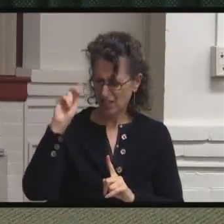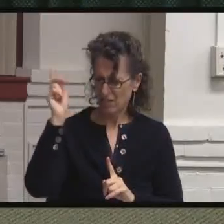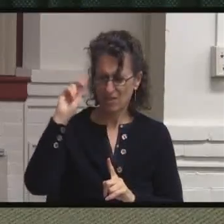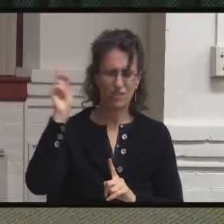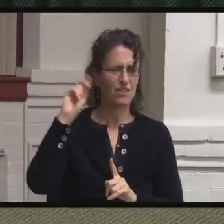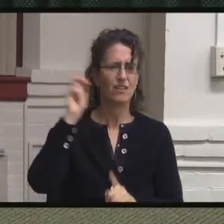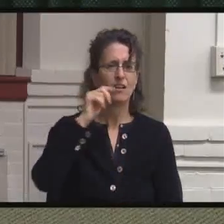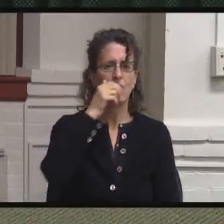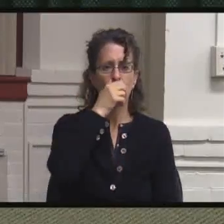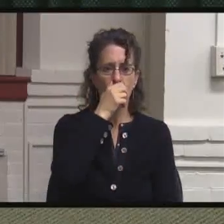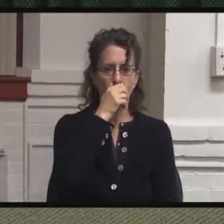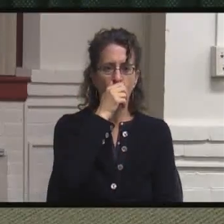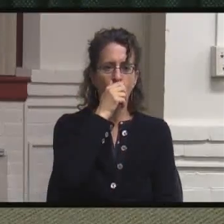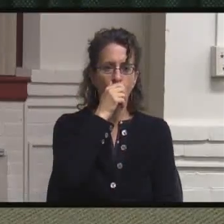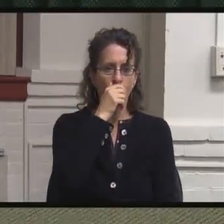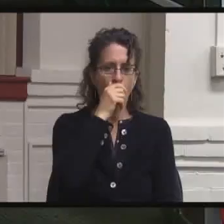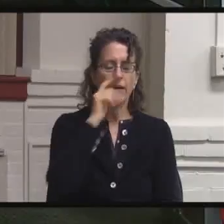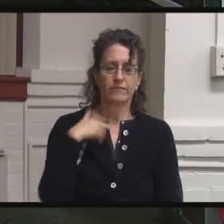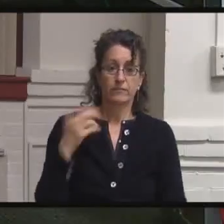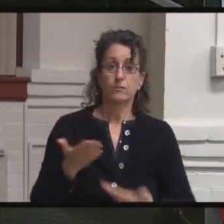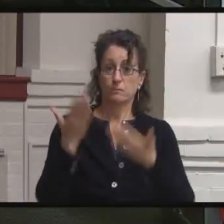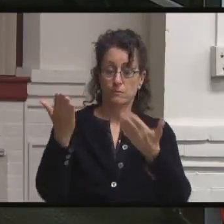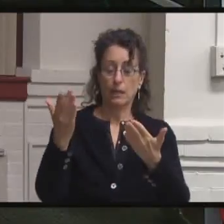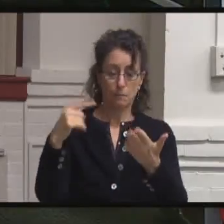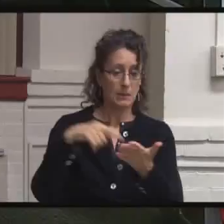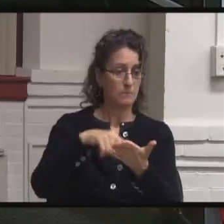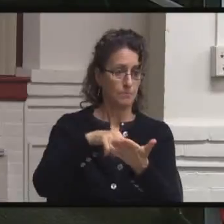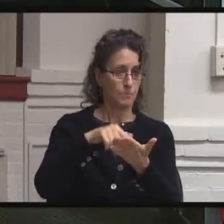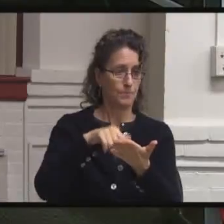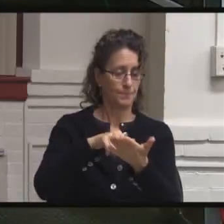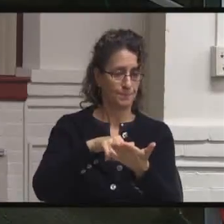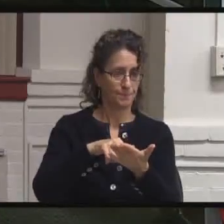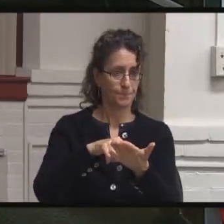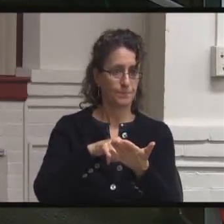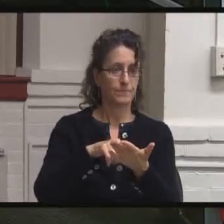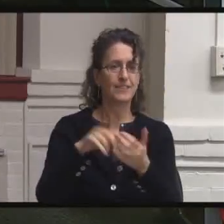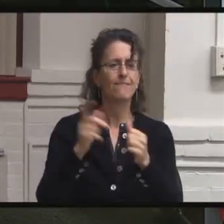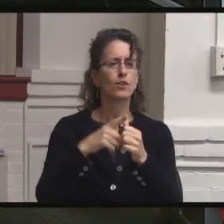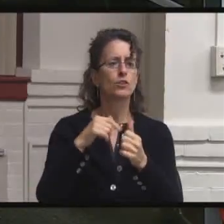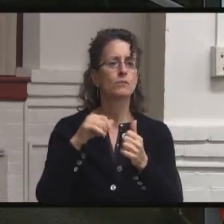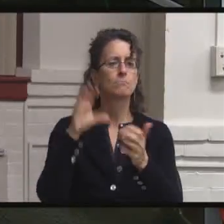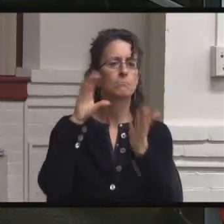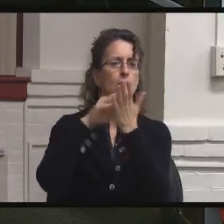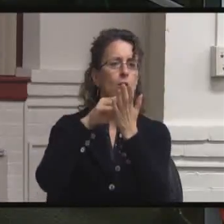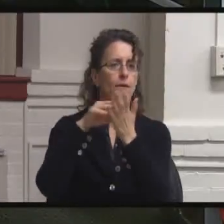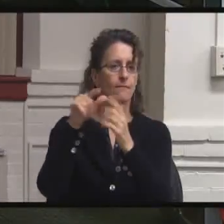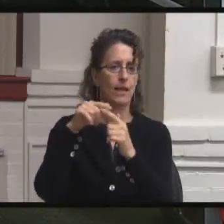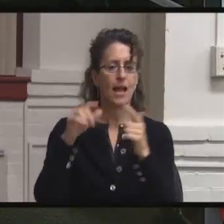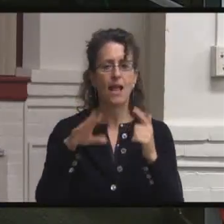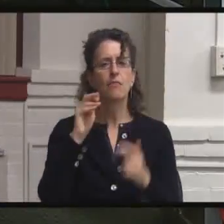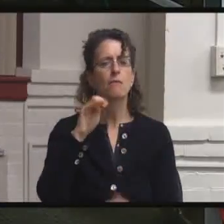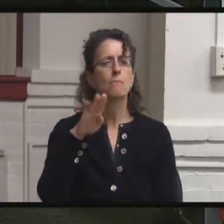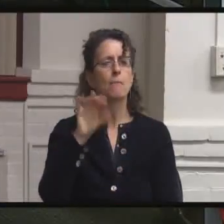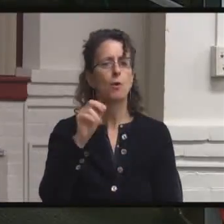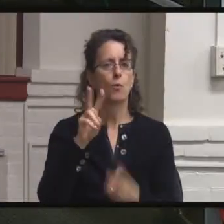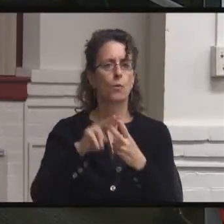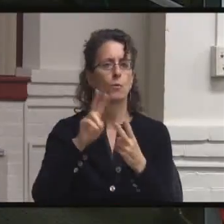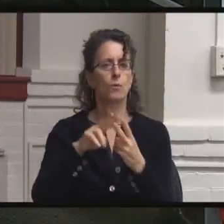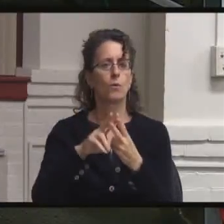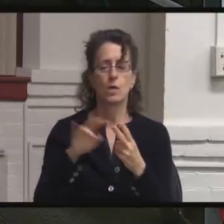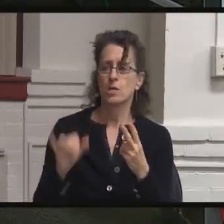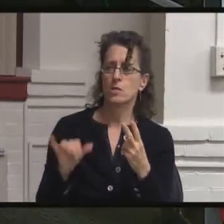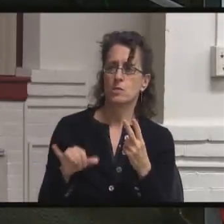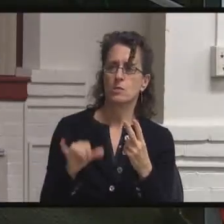missing something? It's in the recommendation, and it's in the memo. First paragraph, yeah. It's in the memo. Oh, it's in the memo.